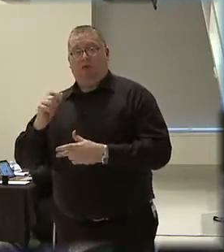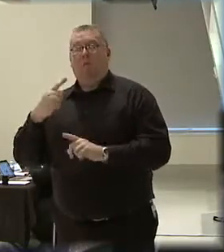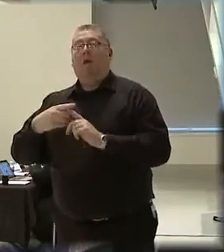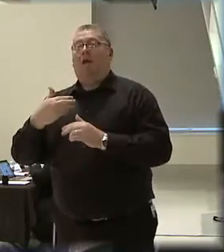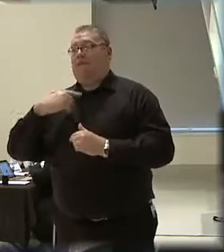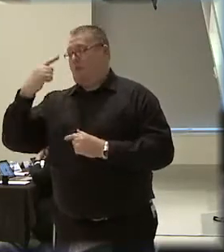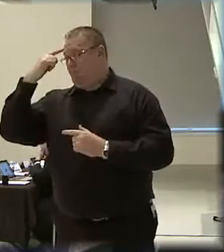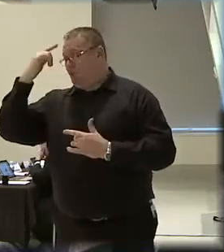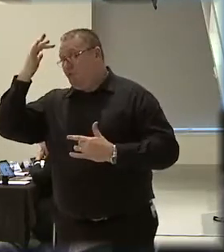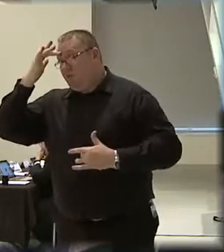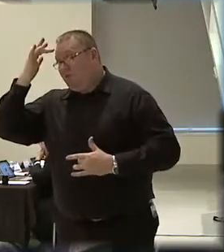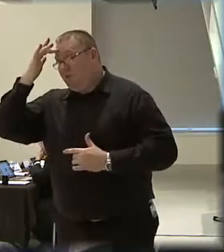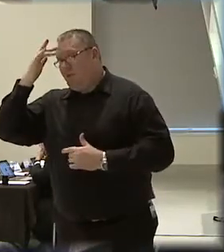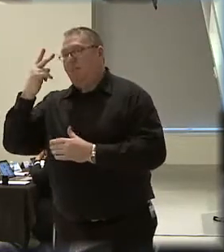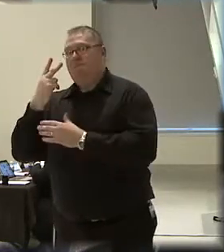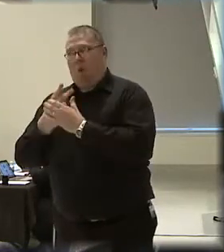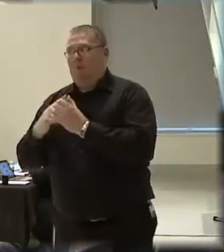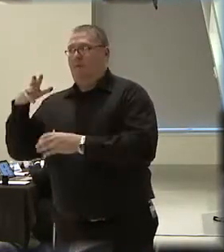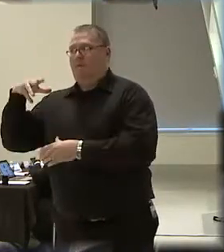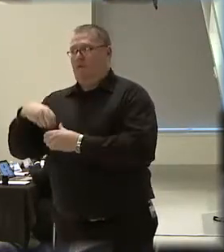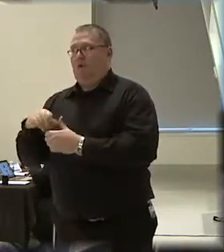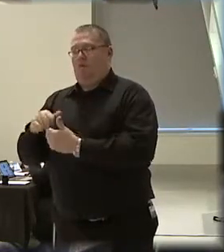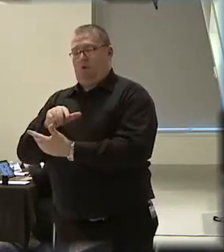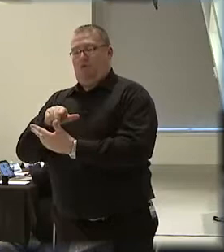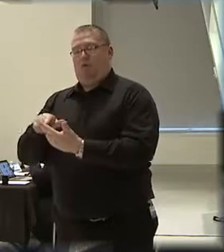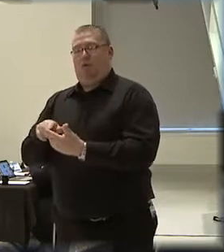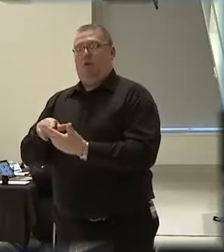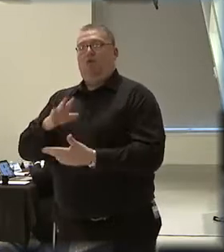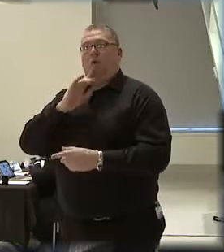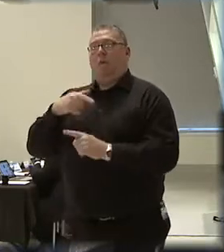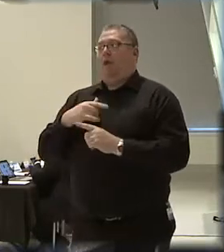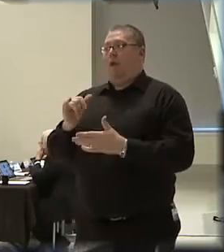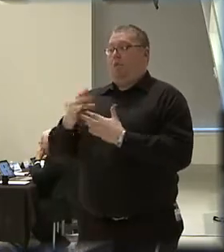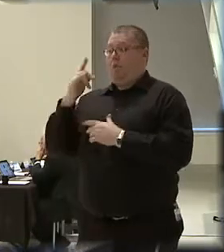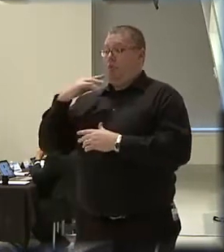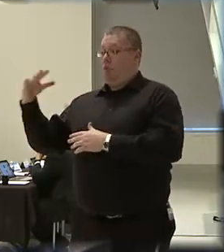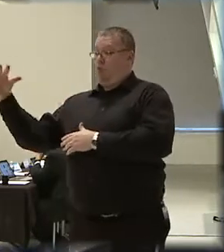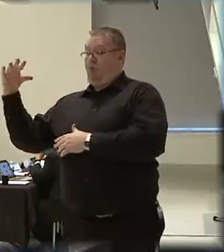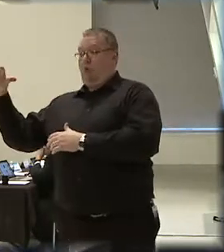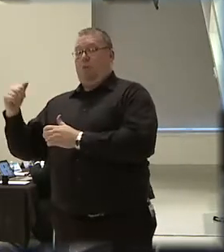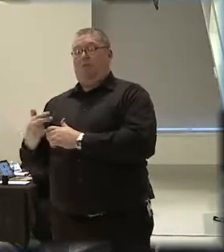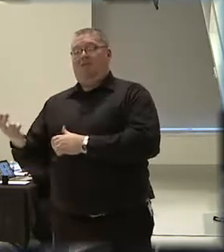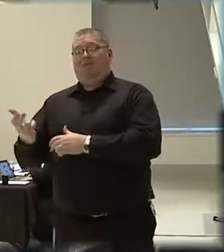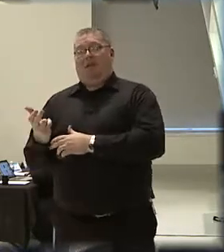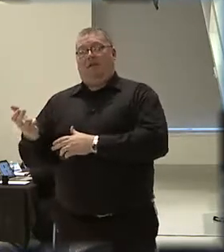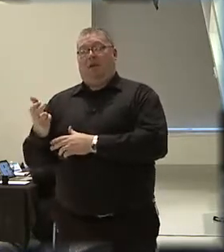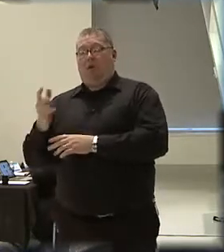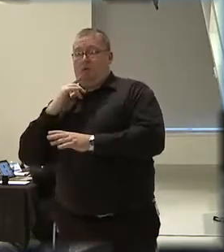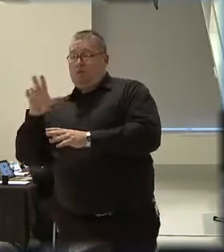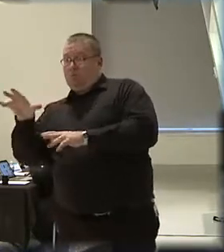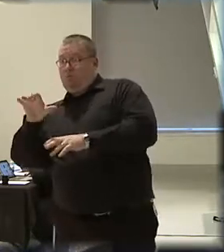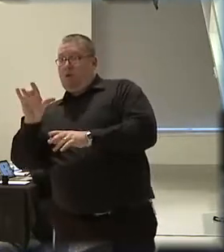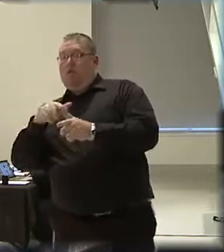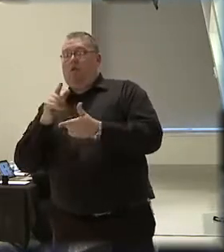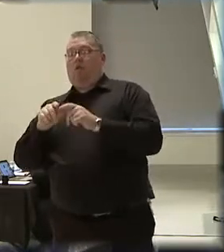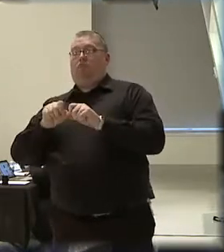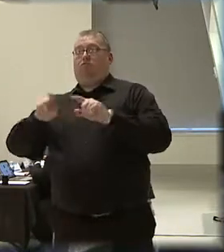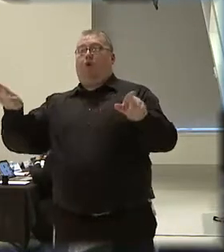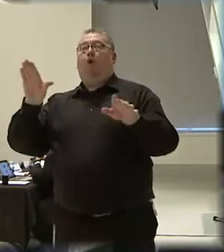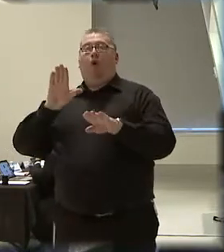citizens would stop and record our interactions on their cell phones and upload these recordings on social media